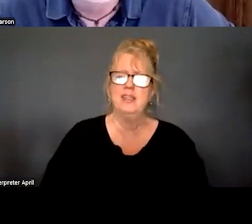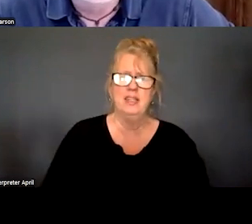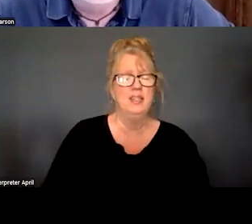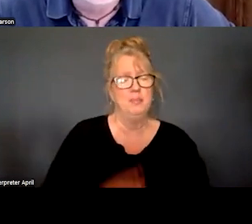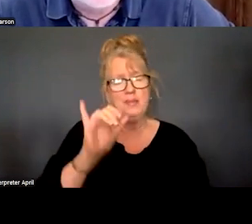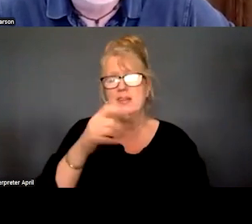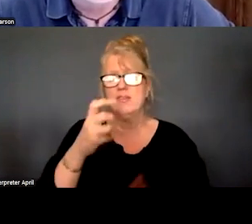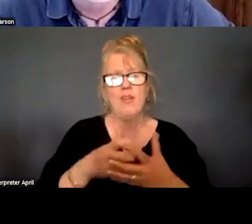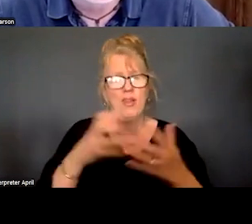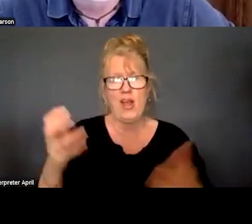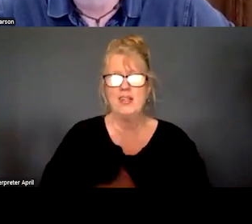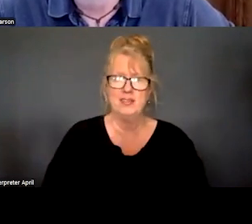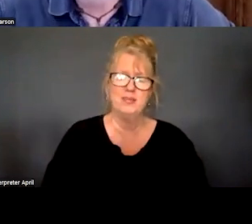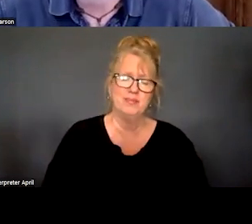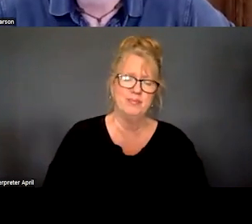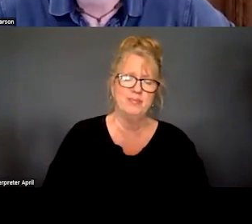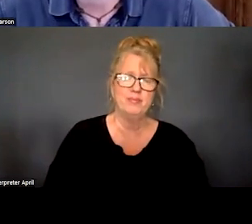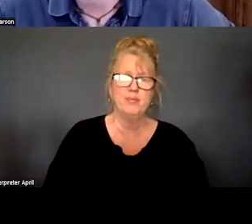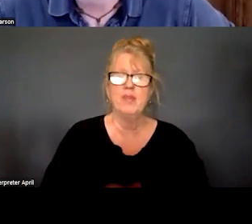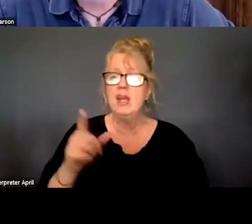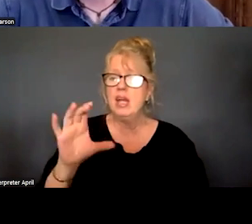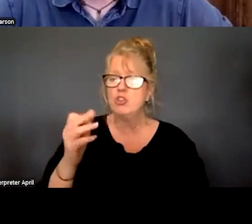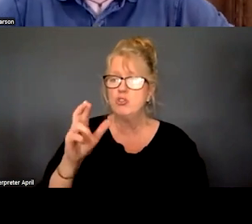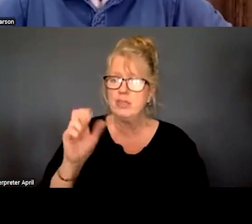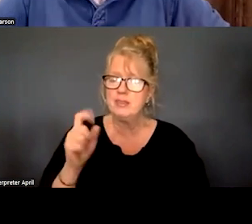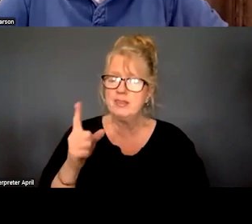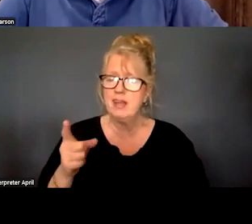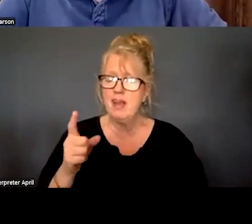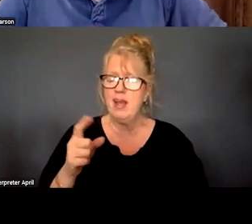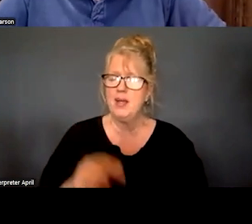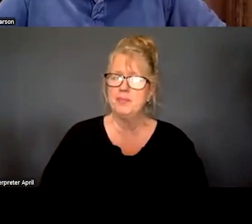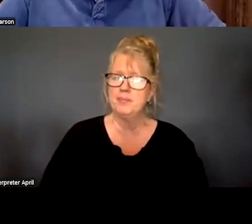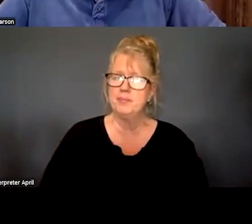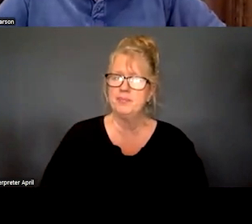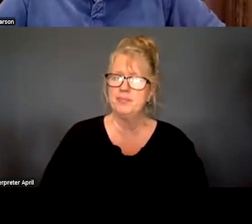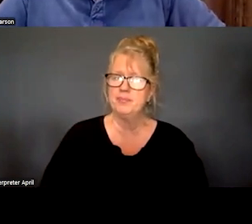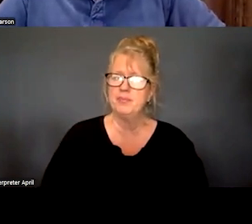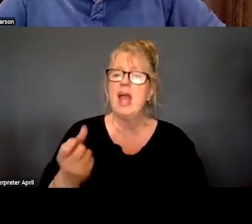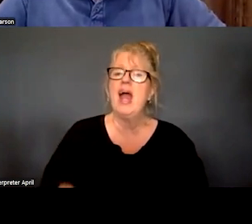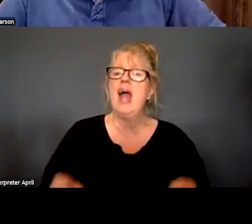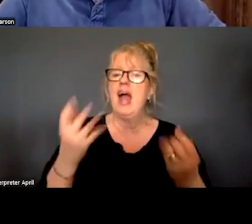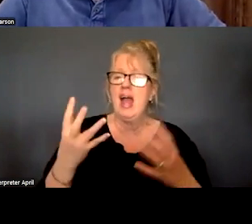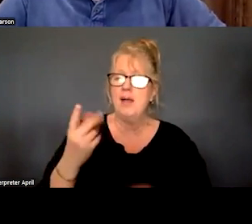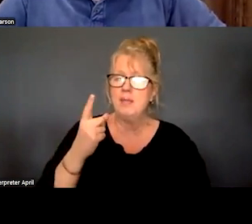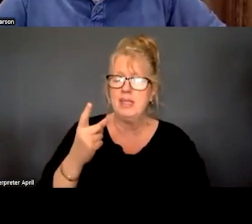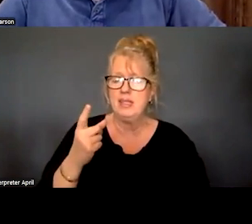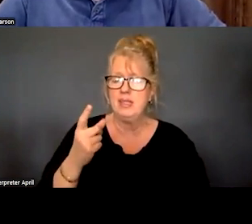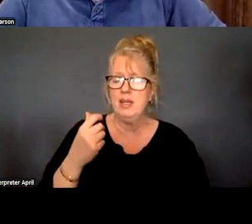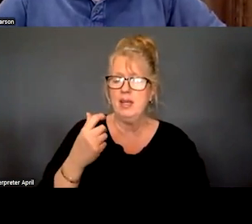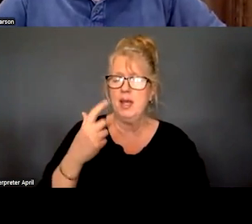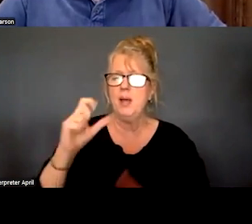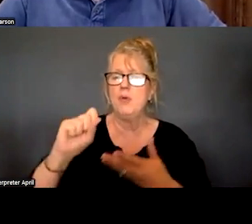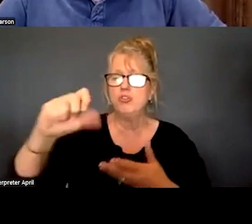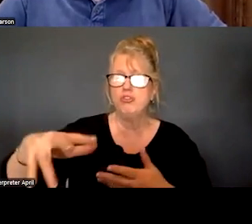lot. But that was the intent. And Chris, how many of those are dropped off by a